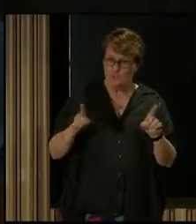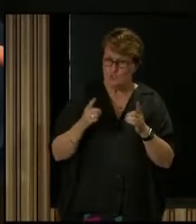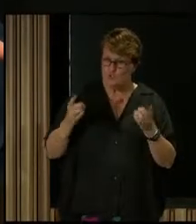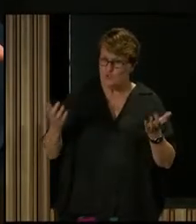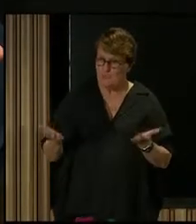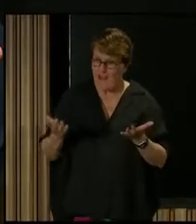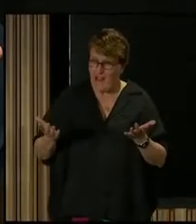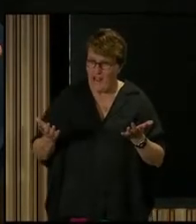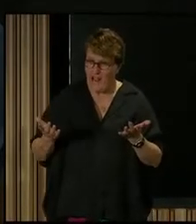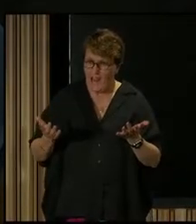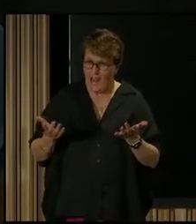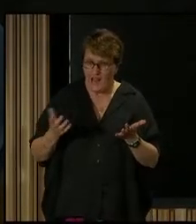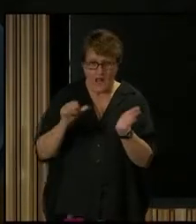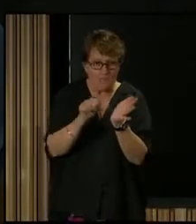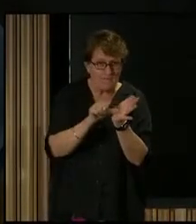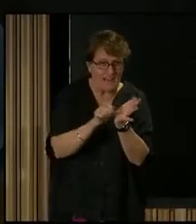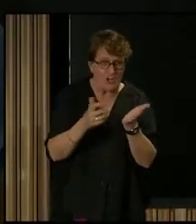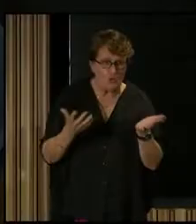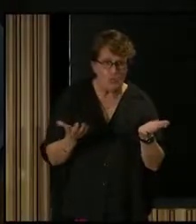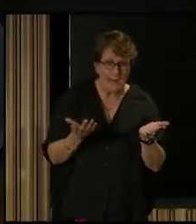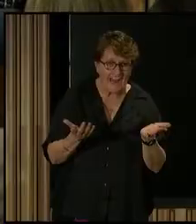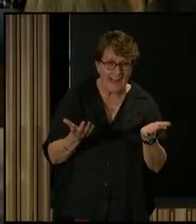So where is the money going? Spicy.